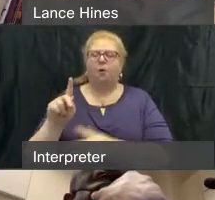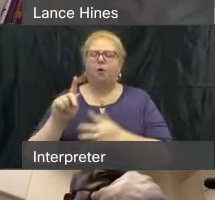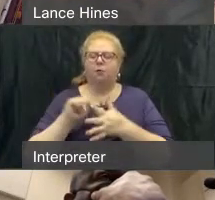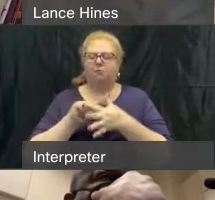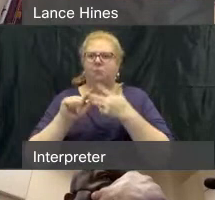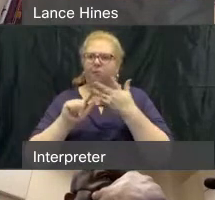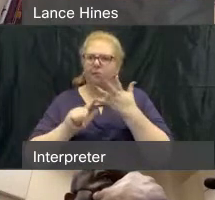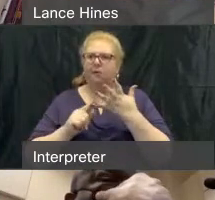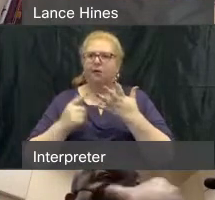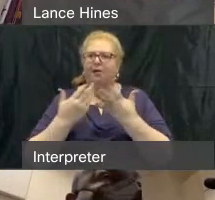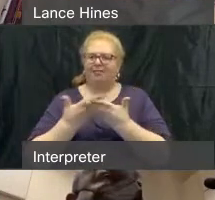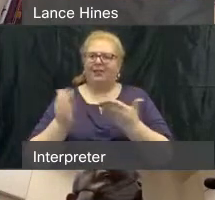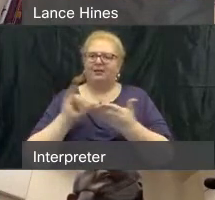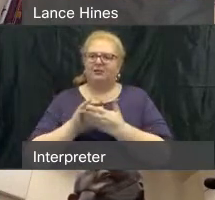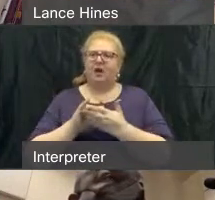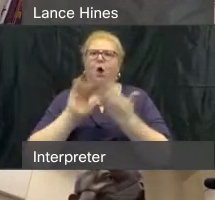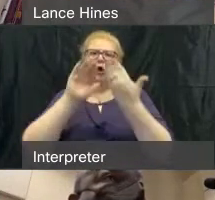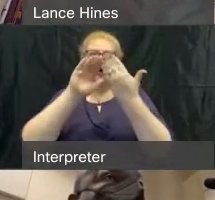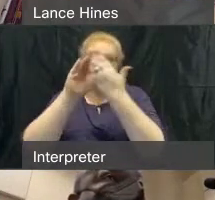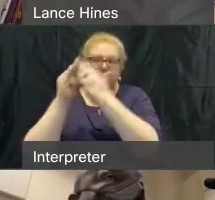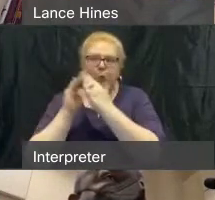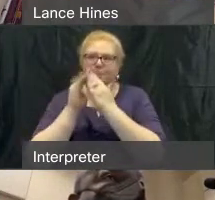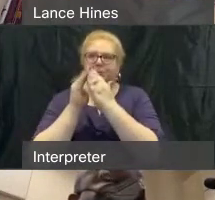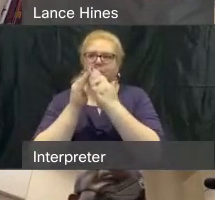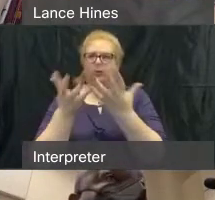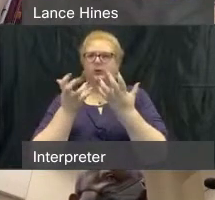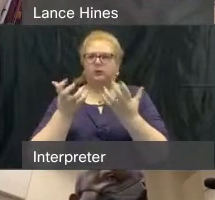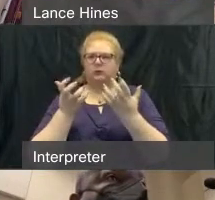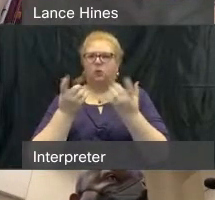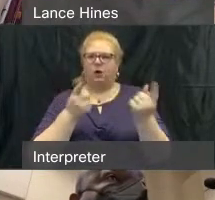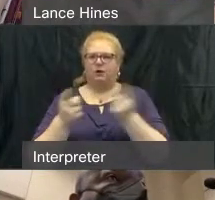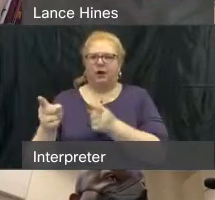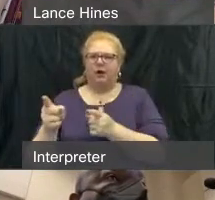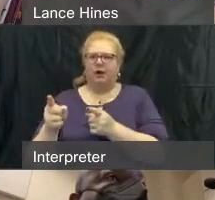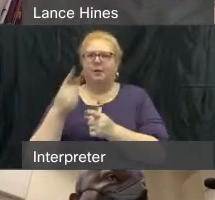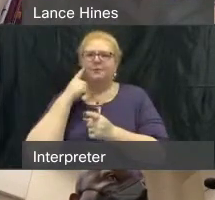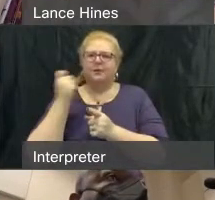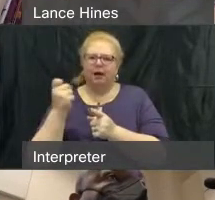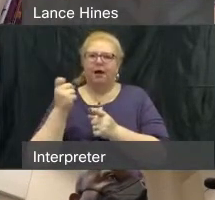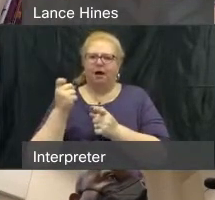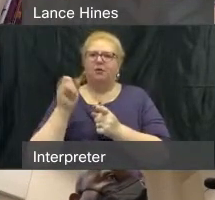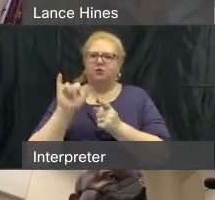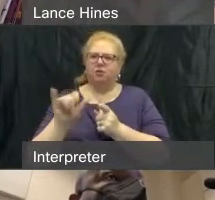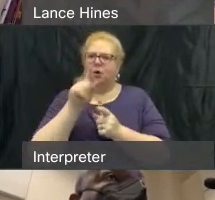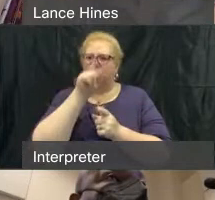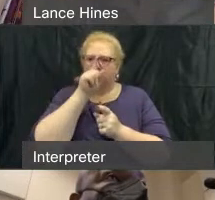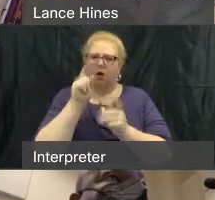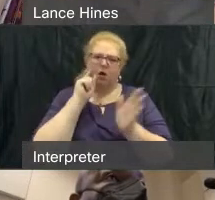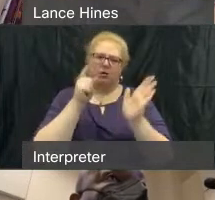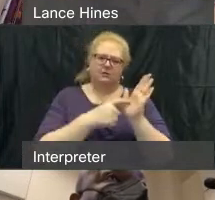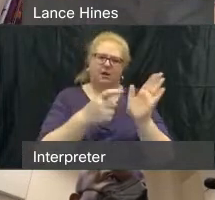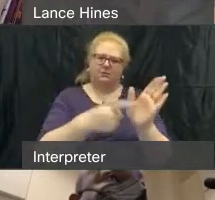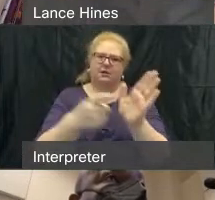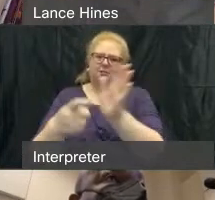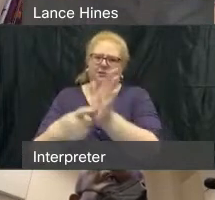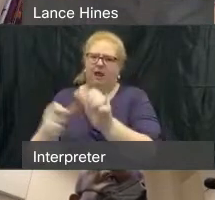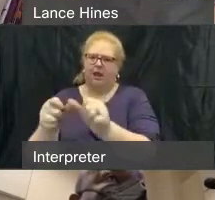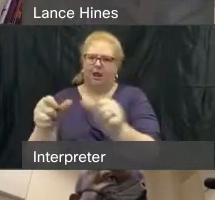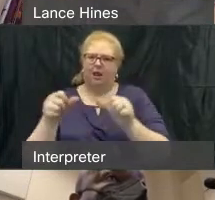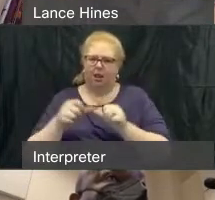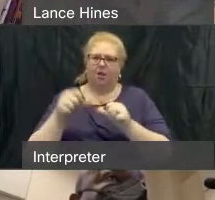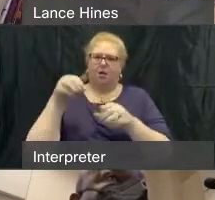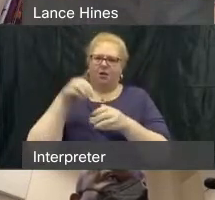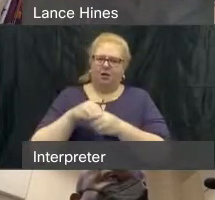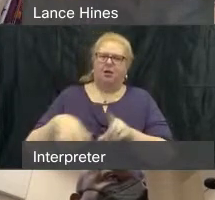are of interest to the community out there, because they're designated areas in and around, and that in Ward